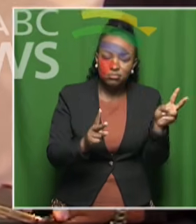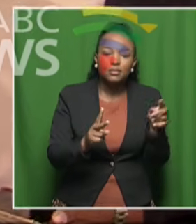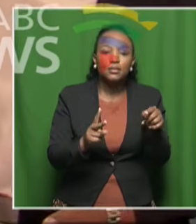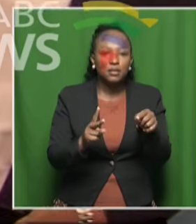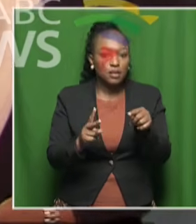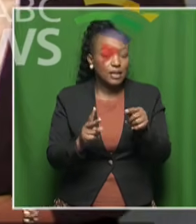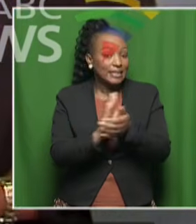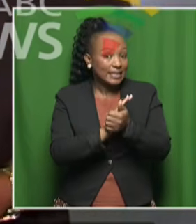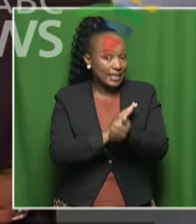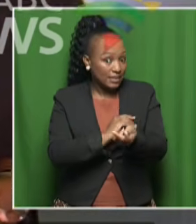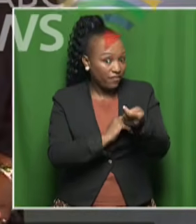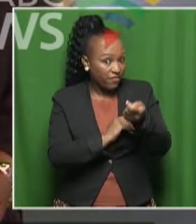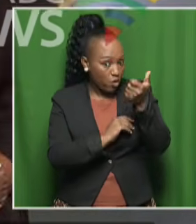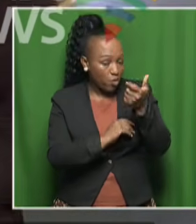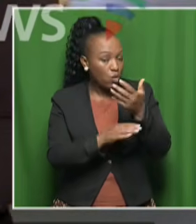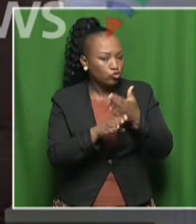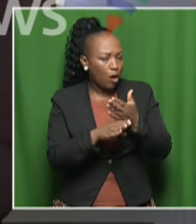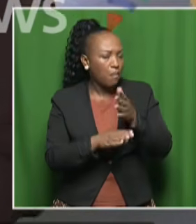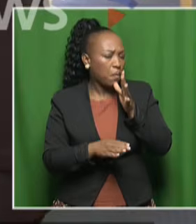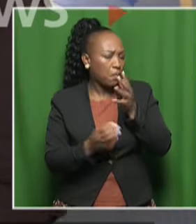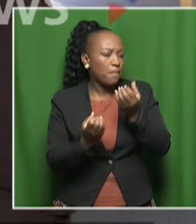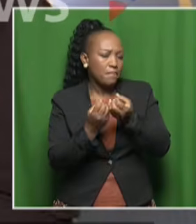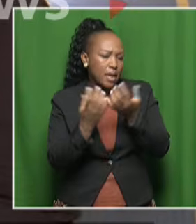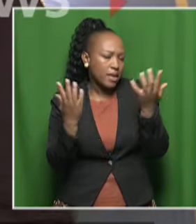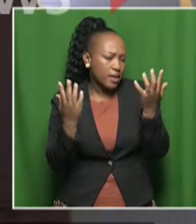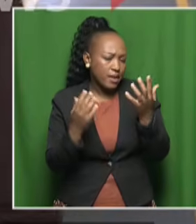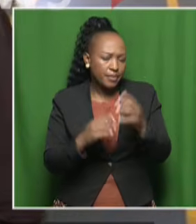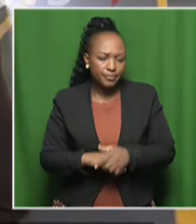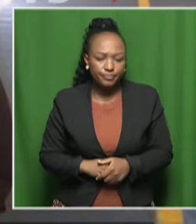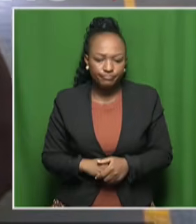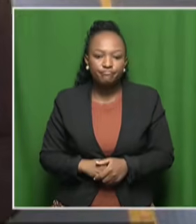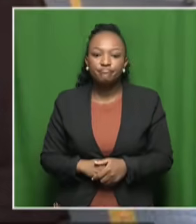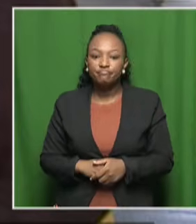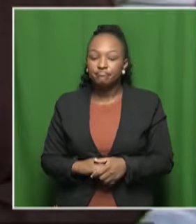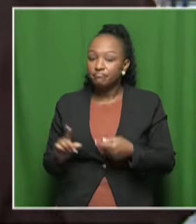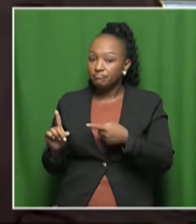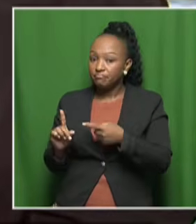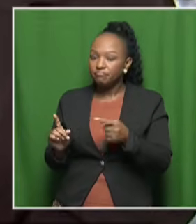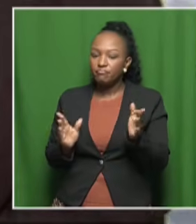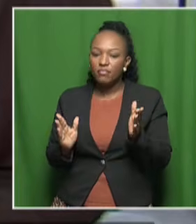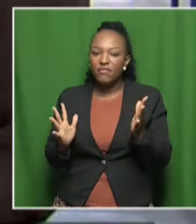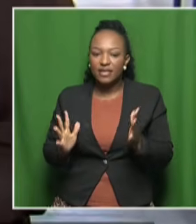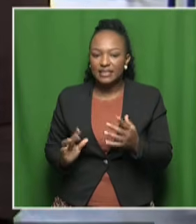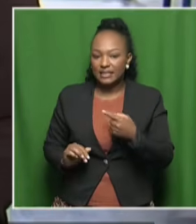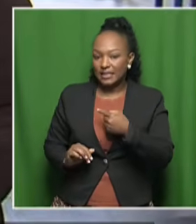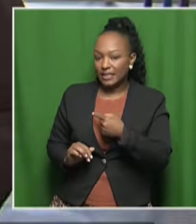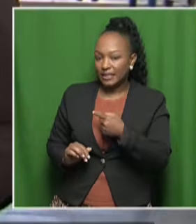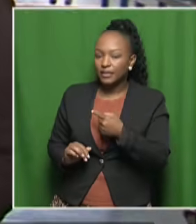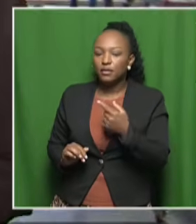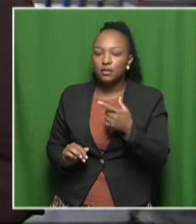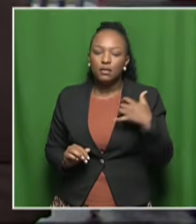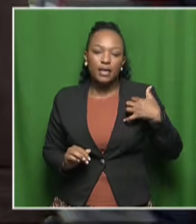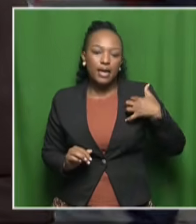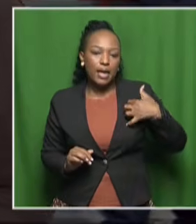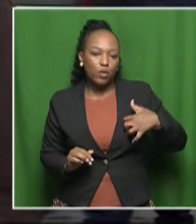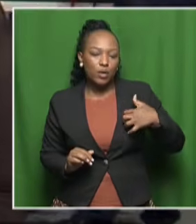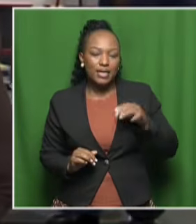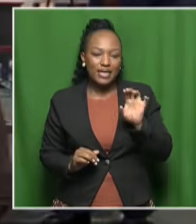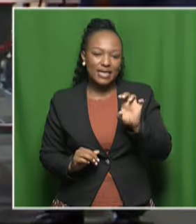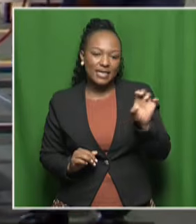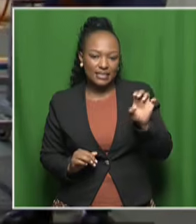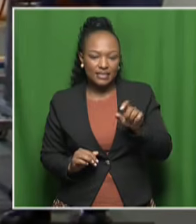it has lots of jobs. Well, there you have it from Ntokozo Dube, who is, of course, a facilitator here at Ekurhuleni East